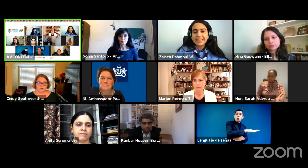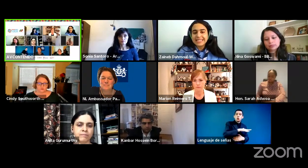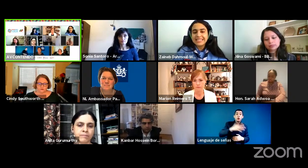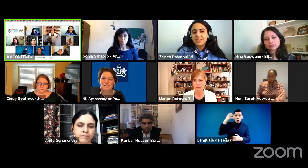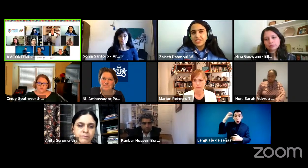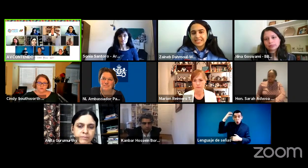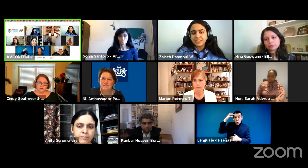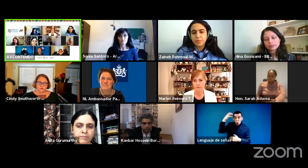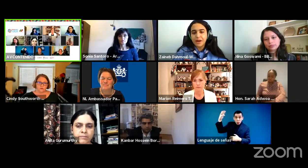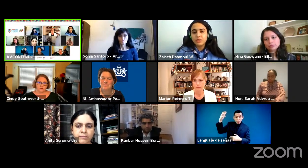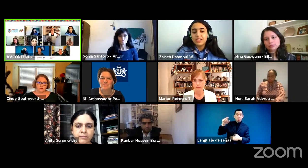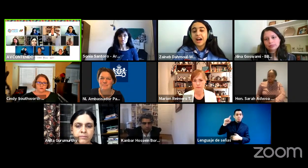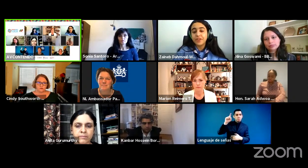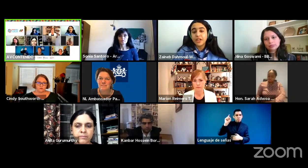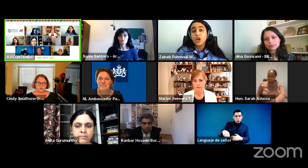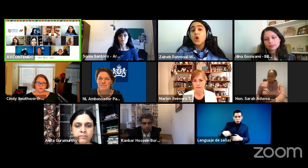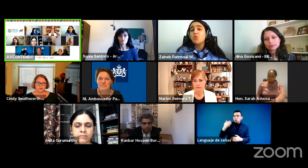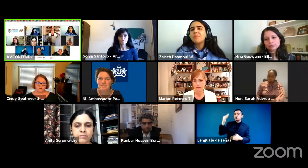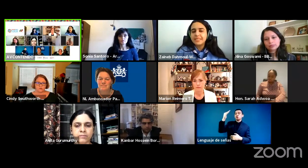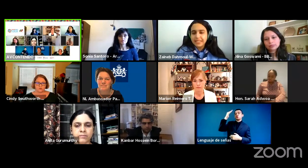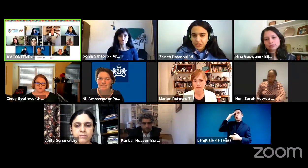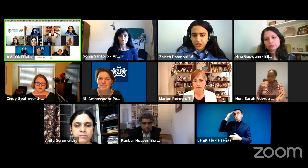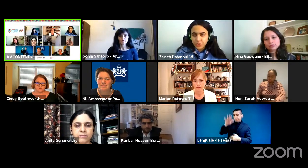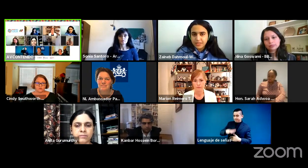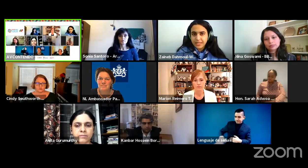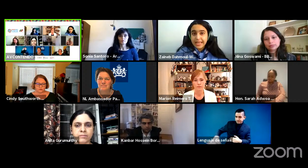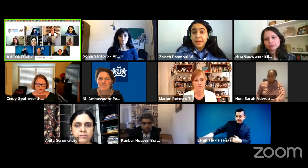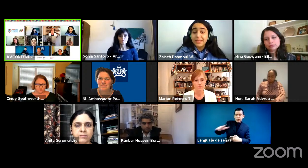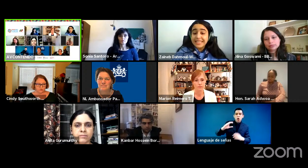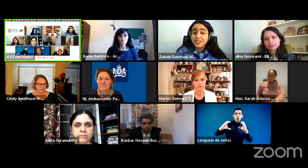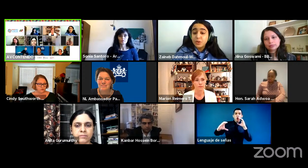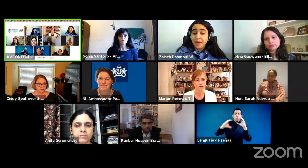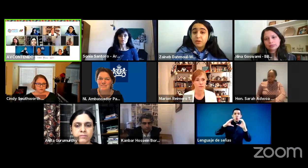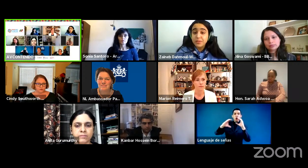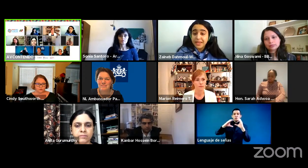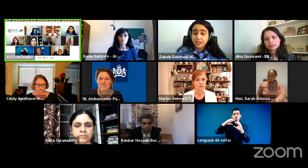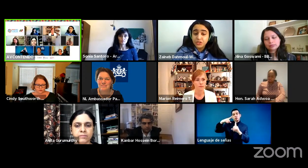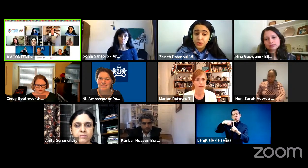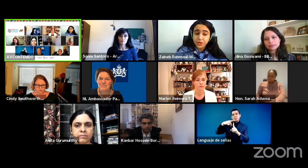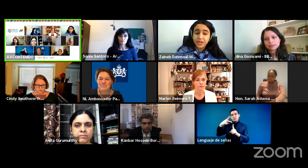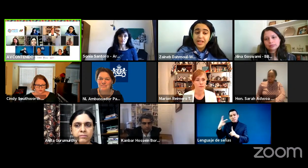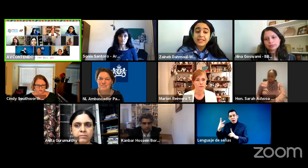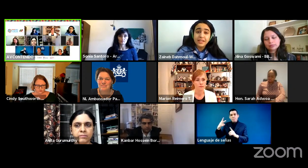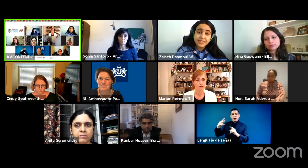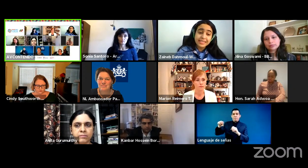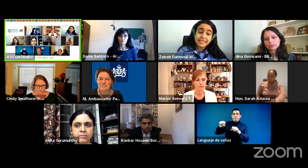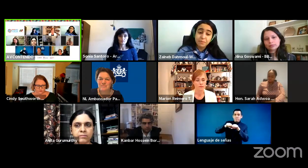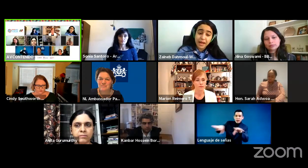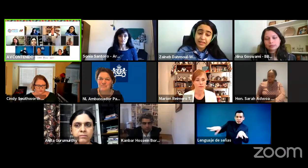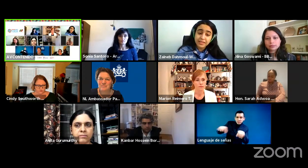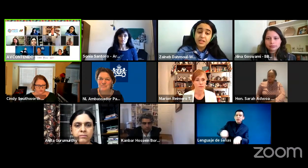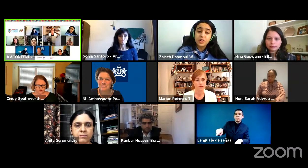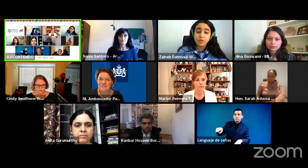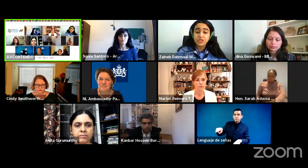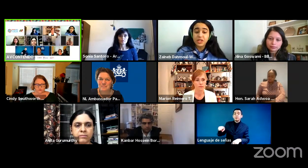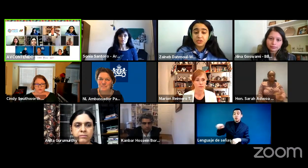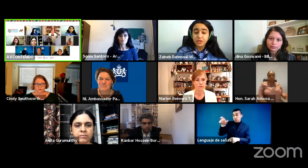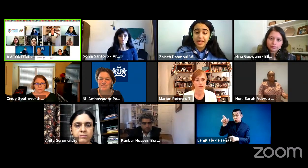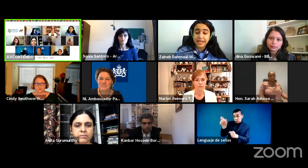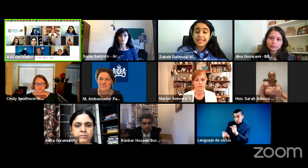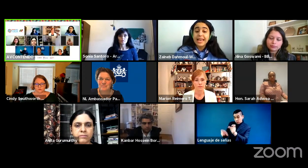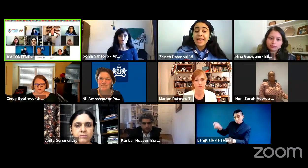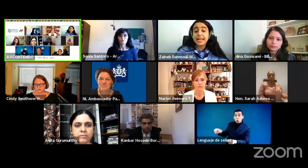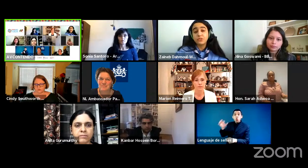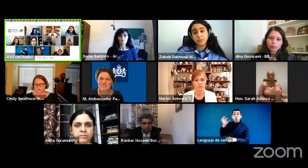women. This is not just about covering women's issues, but it's about making sure content is balanced across